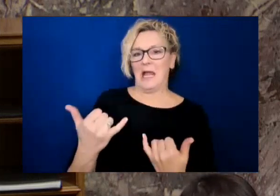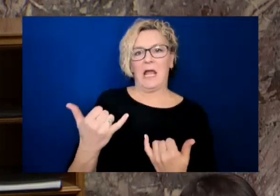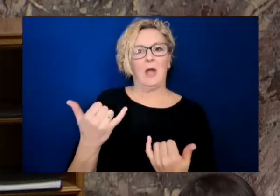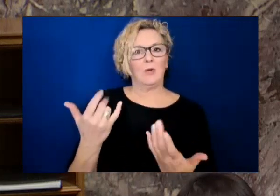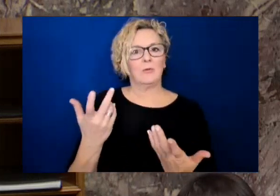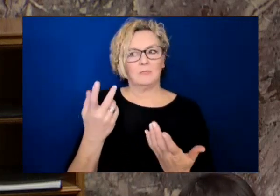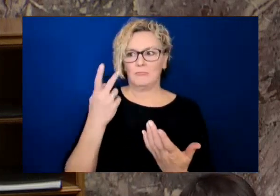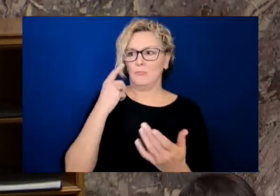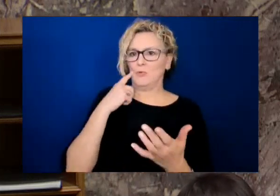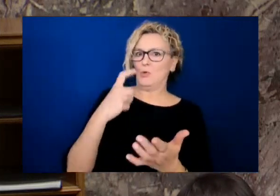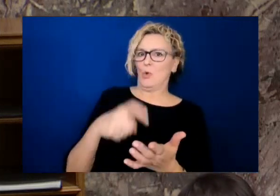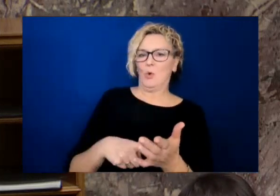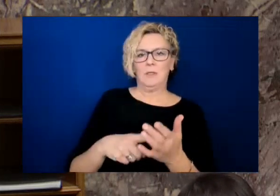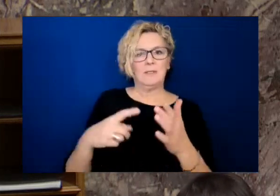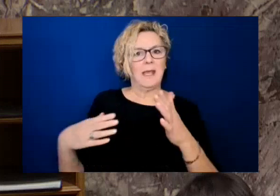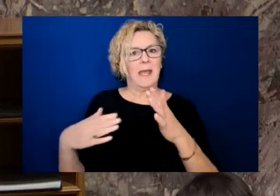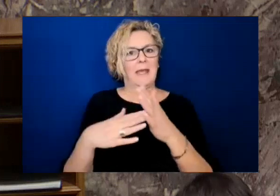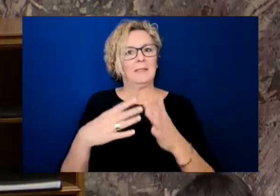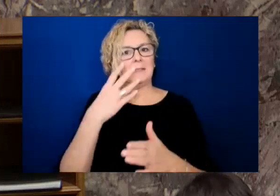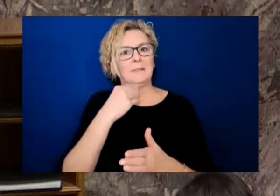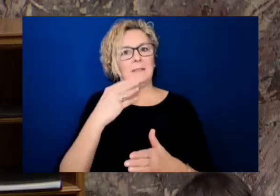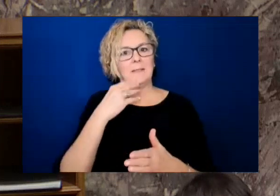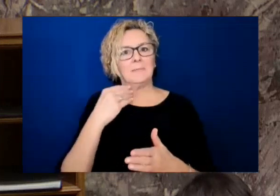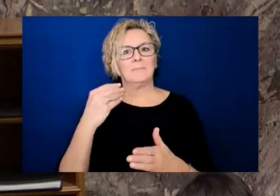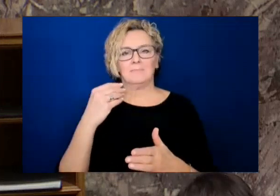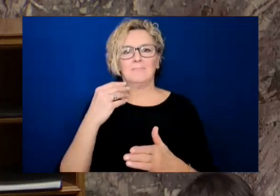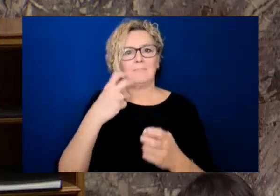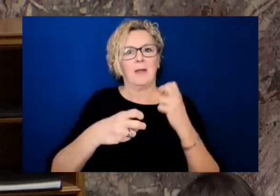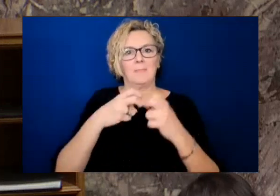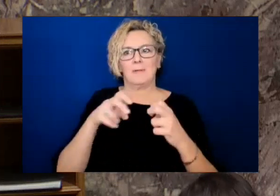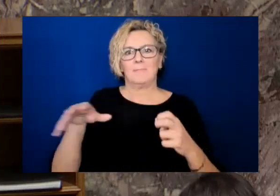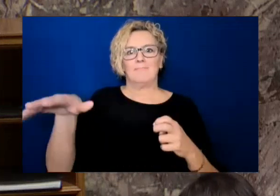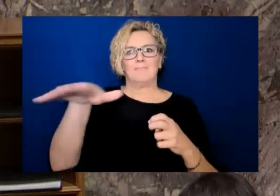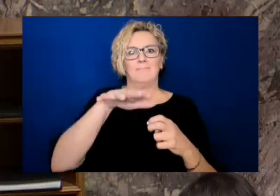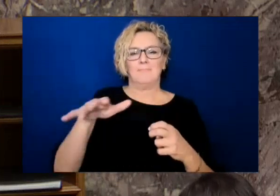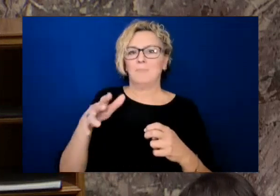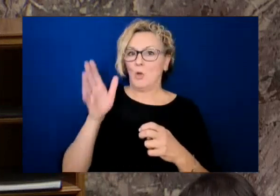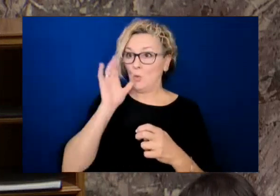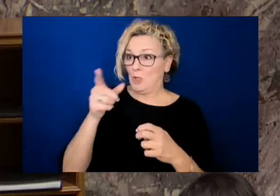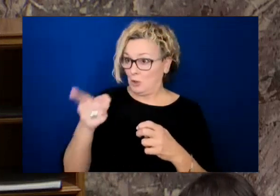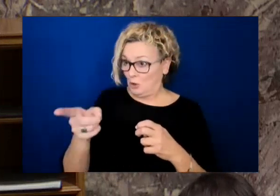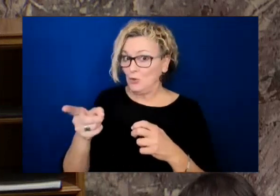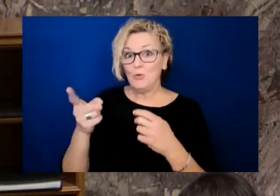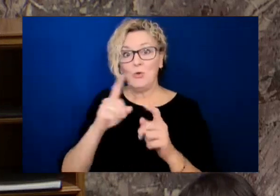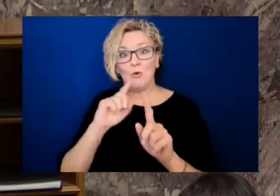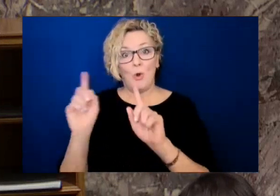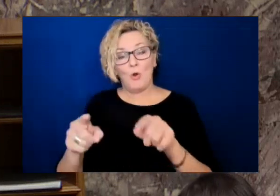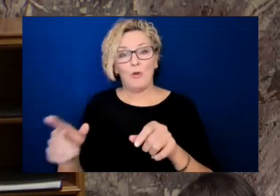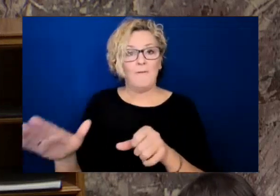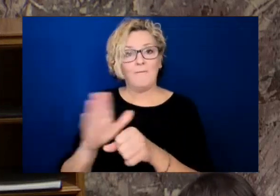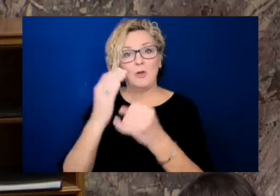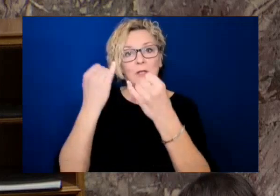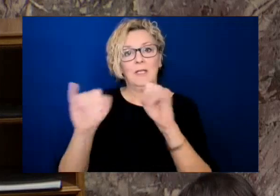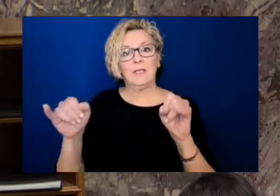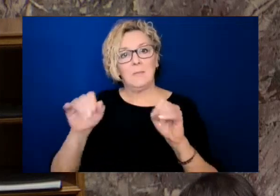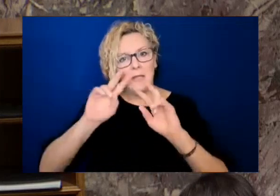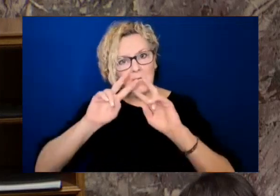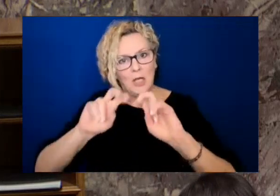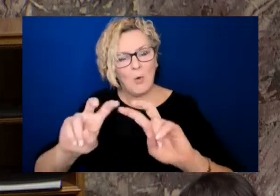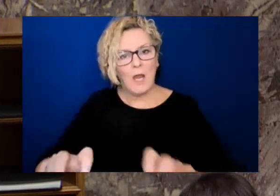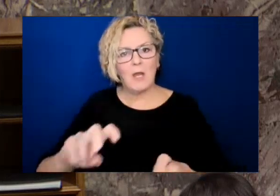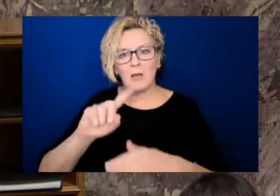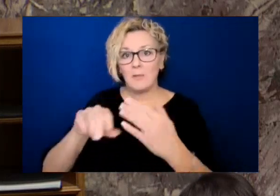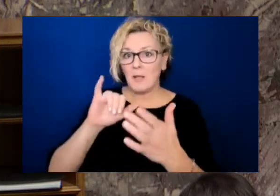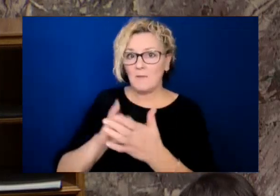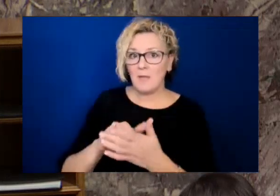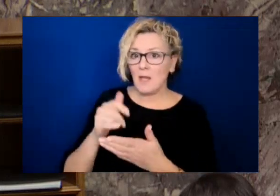thing, call for an independent inquiry today, and give the public the confidence that you actually are doing something to ensure that you